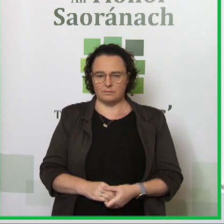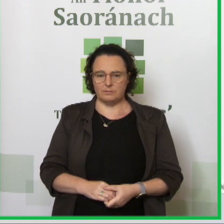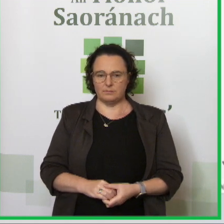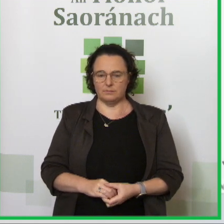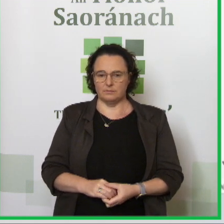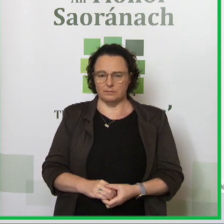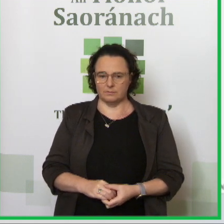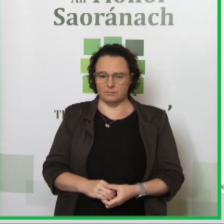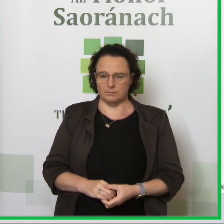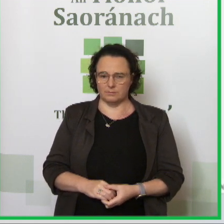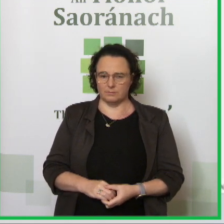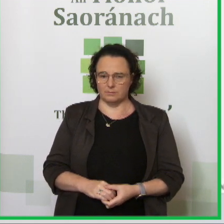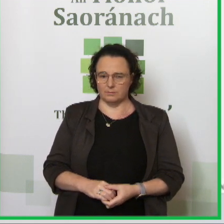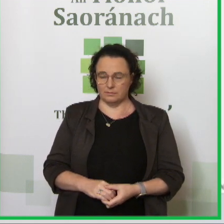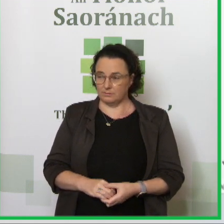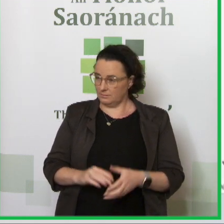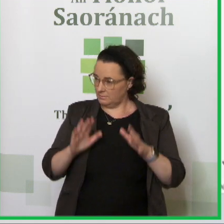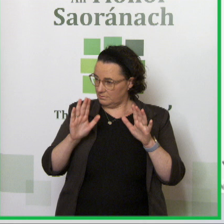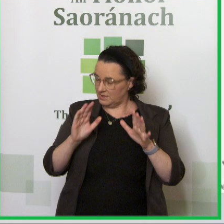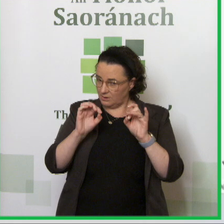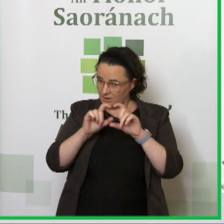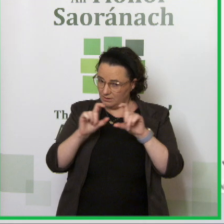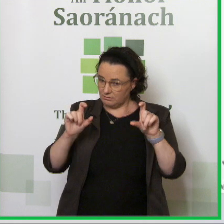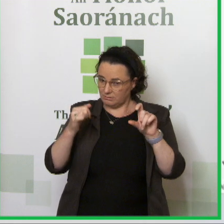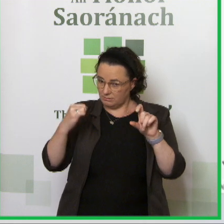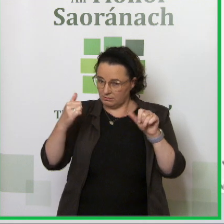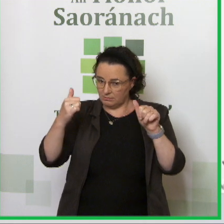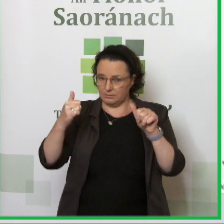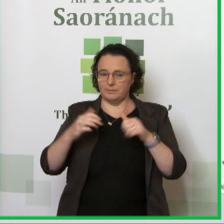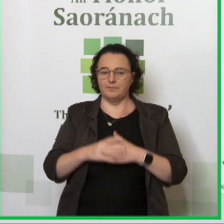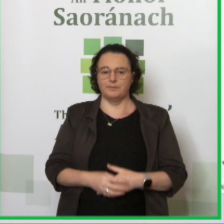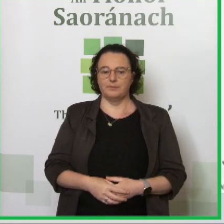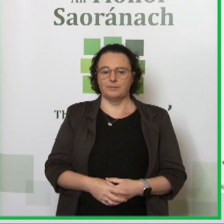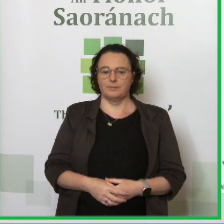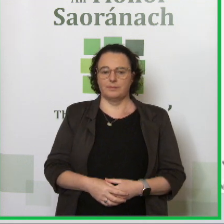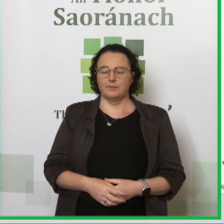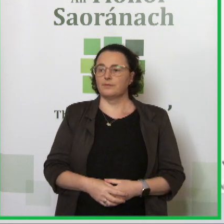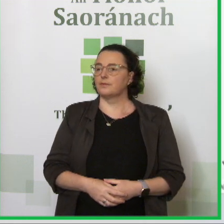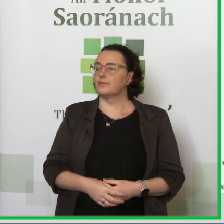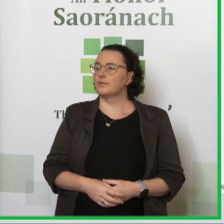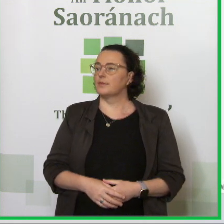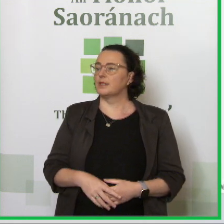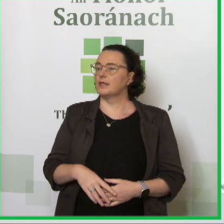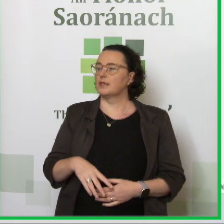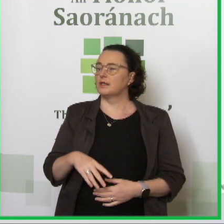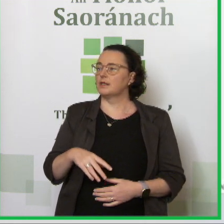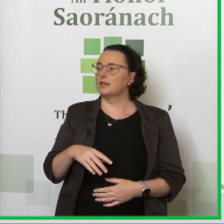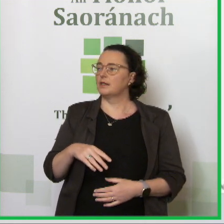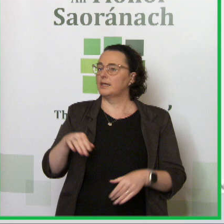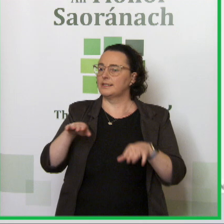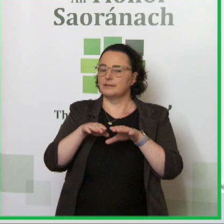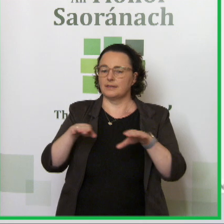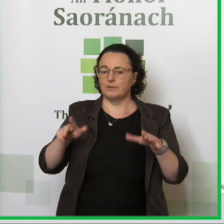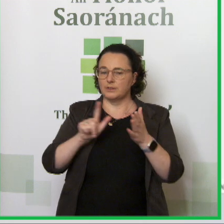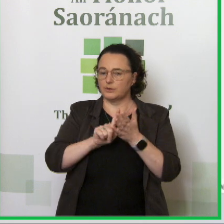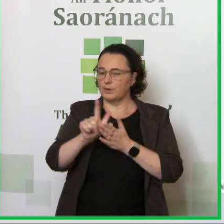Are you okay with that, just as it is? Maybe it's not so... Okay, thank you. Elaine's waving for table 12, is it?